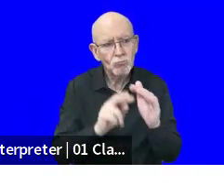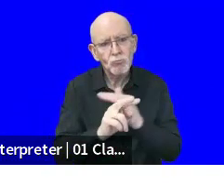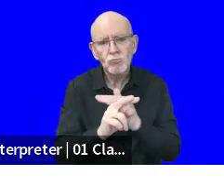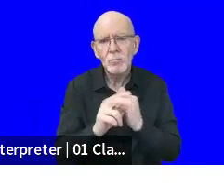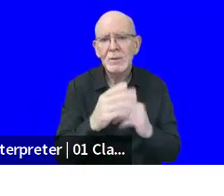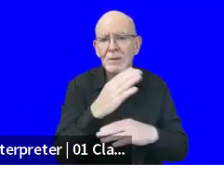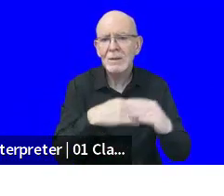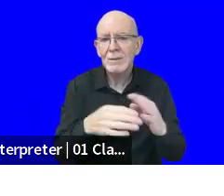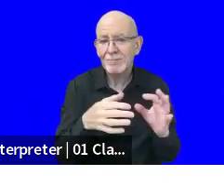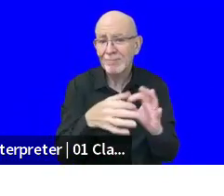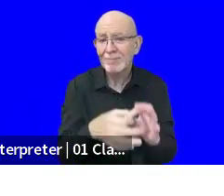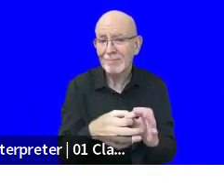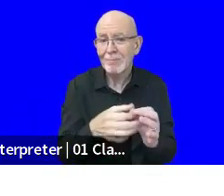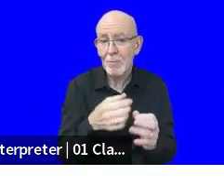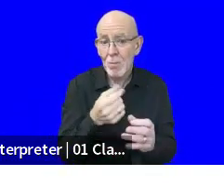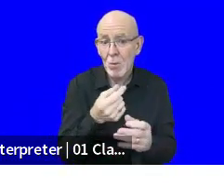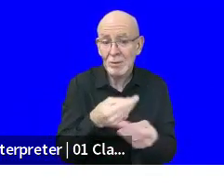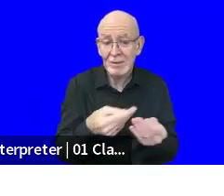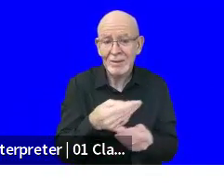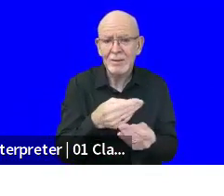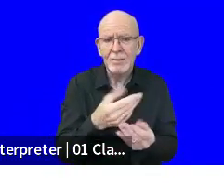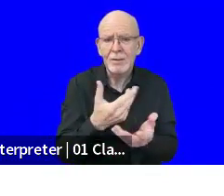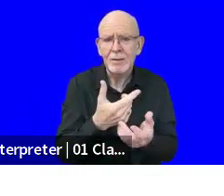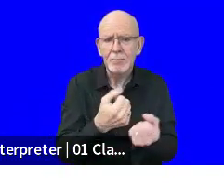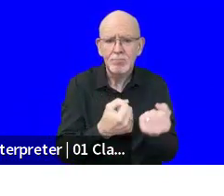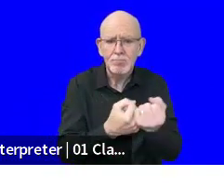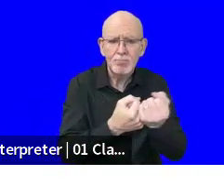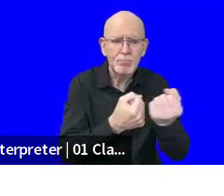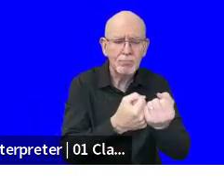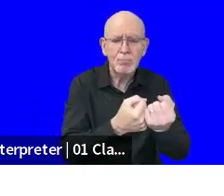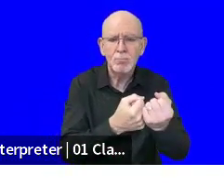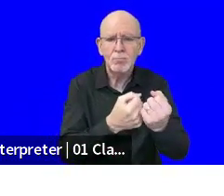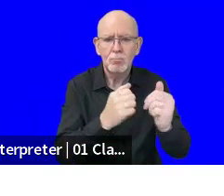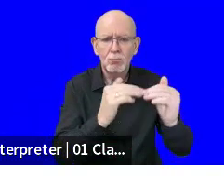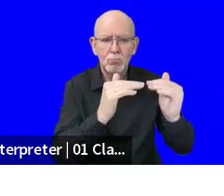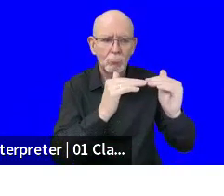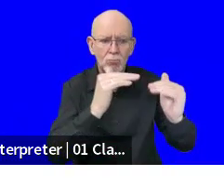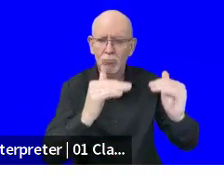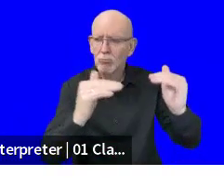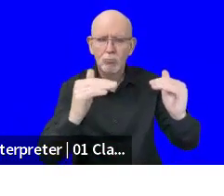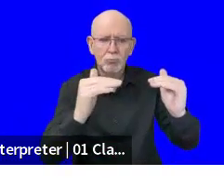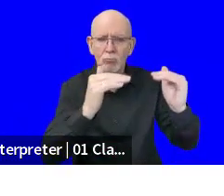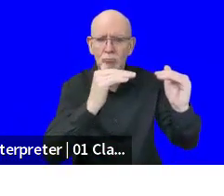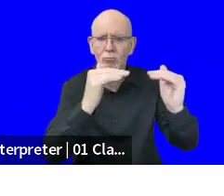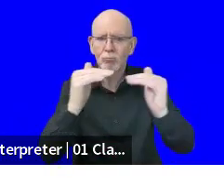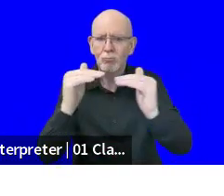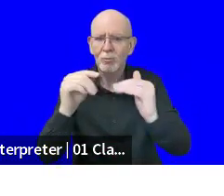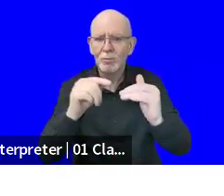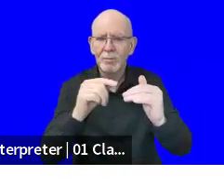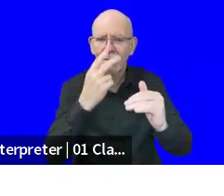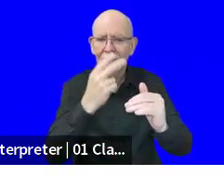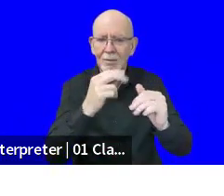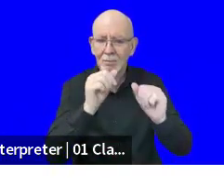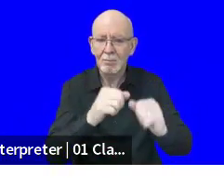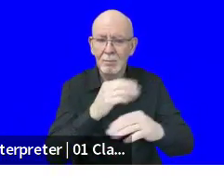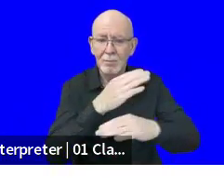allowance. For example, one of the uses of the study that was recently conducted in the Philippines has been